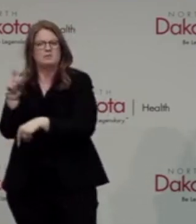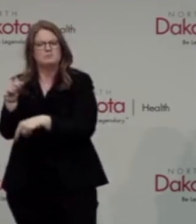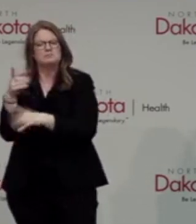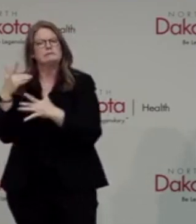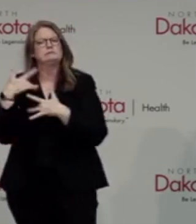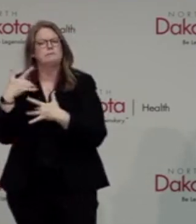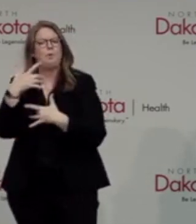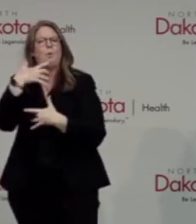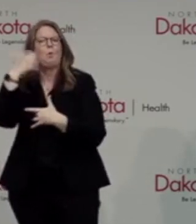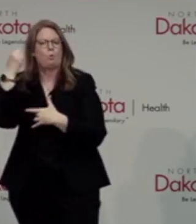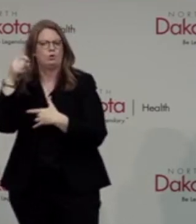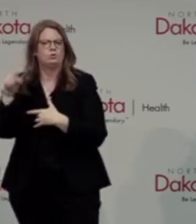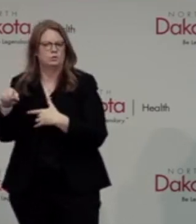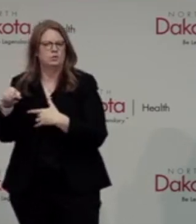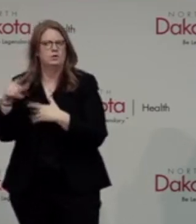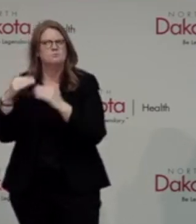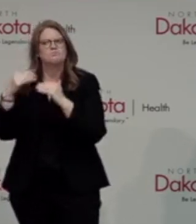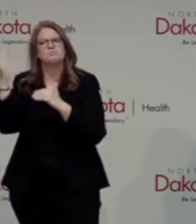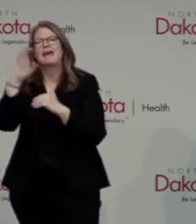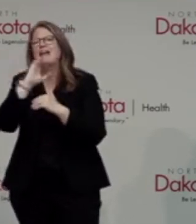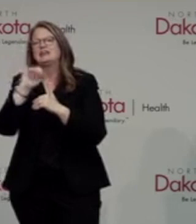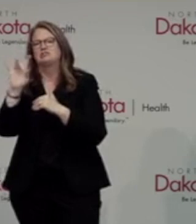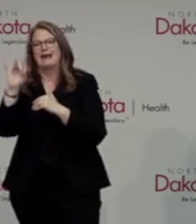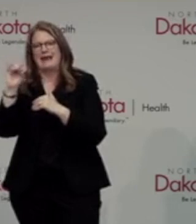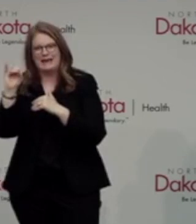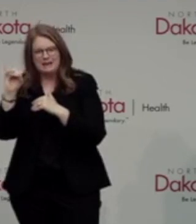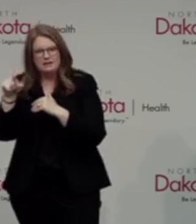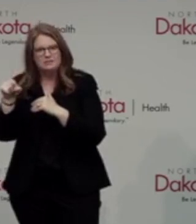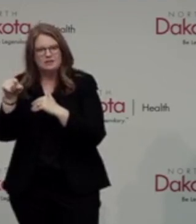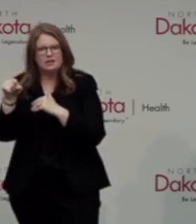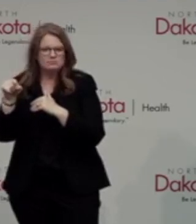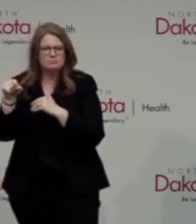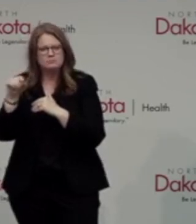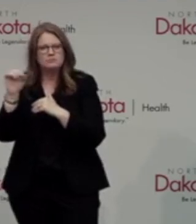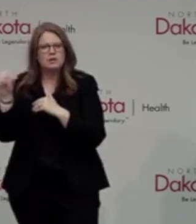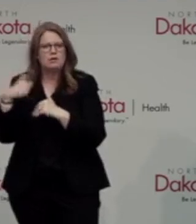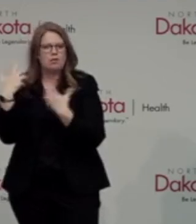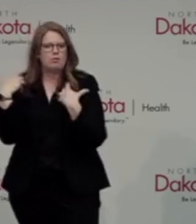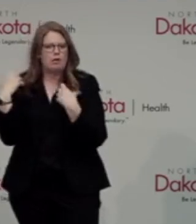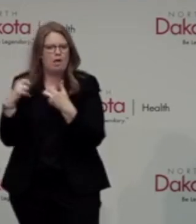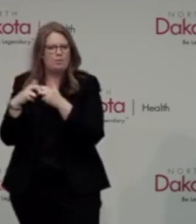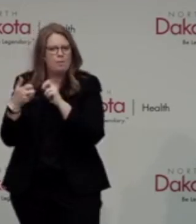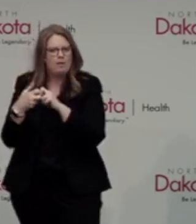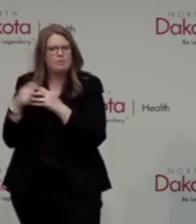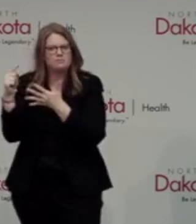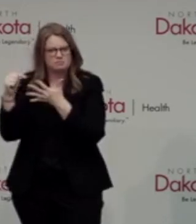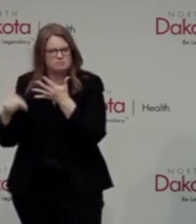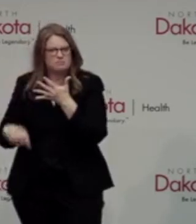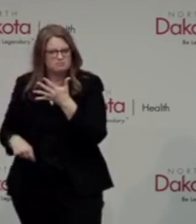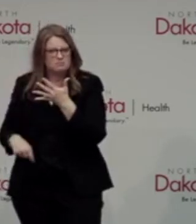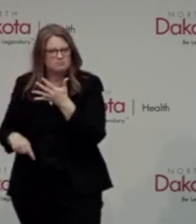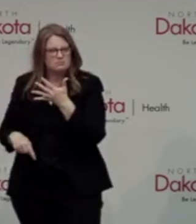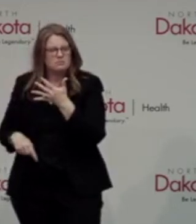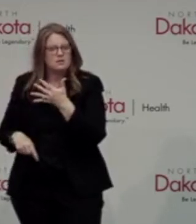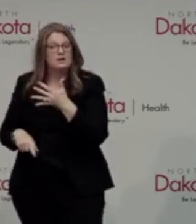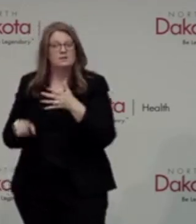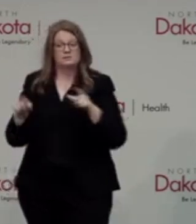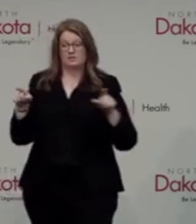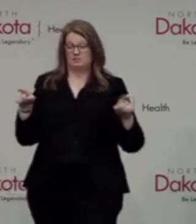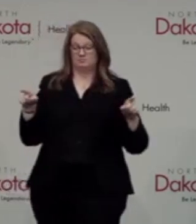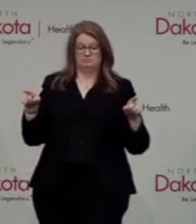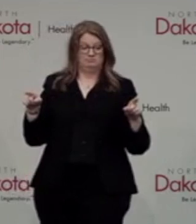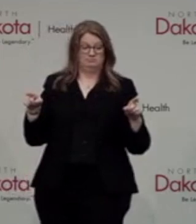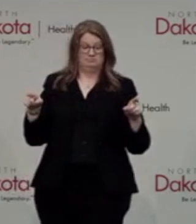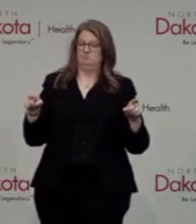older, in many cases over age 80, and in many cases had other underlying conditions. And so again,